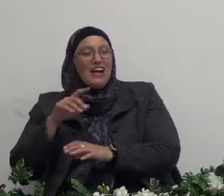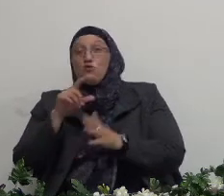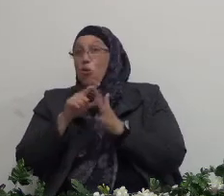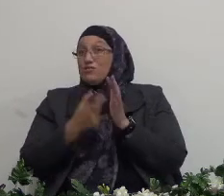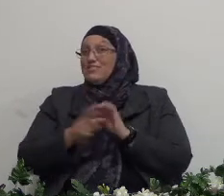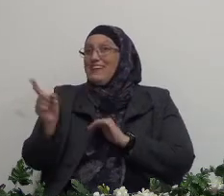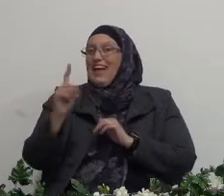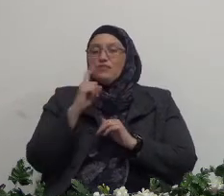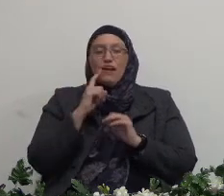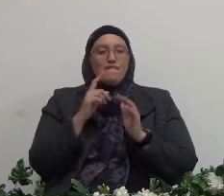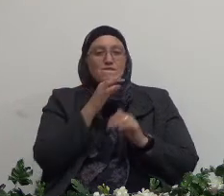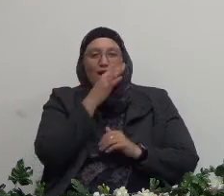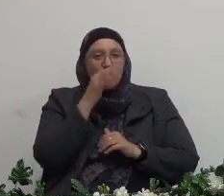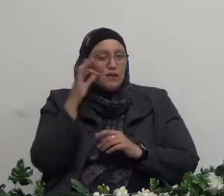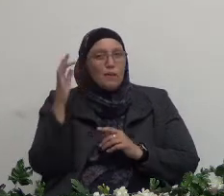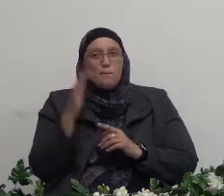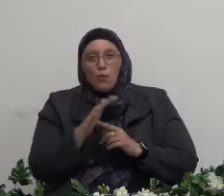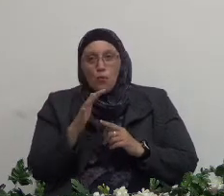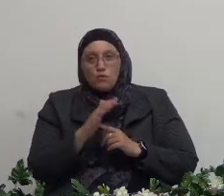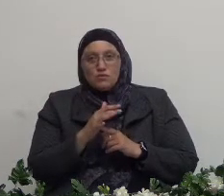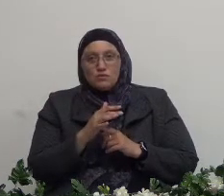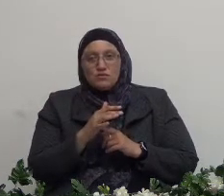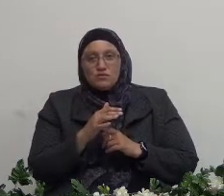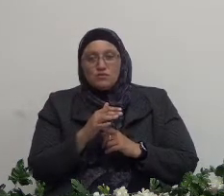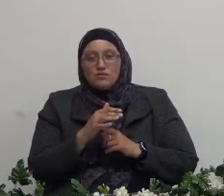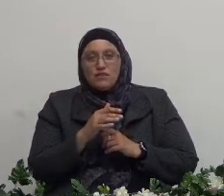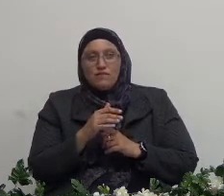intermittent fasting.